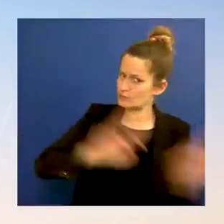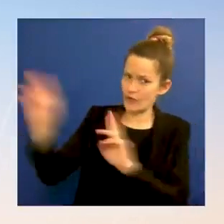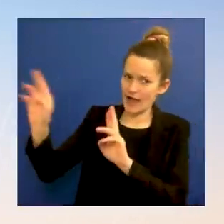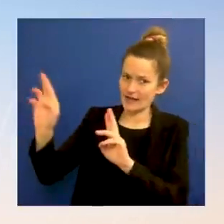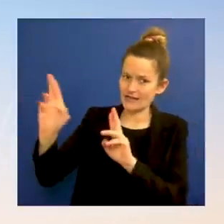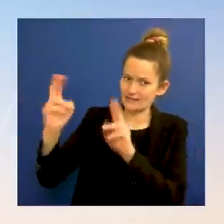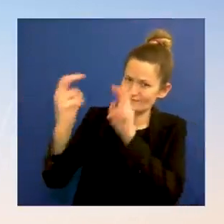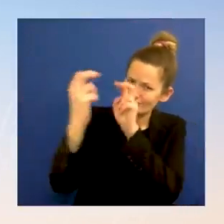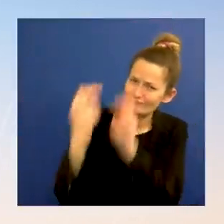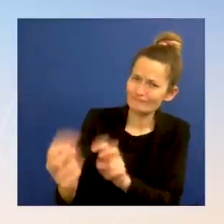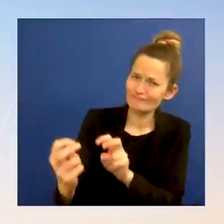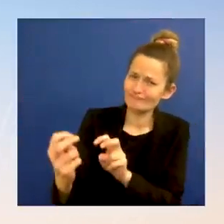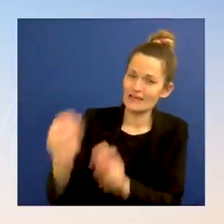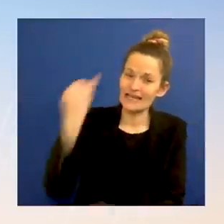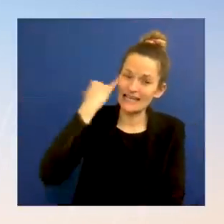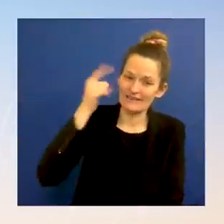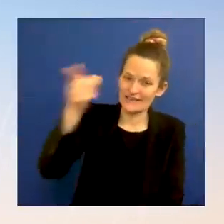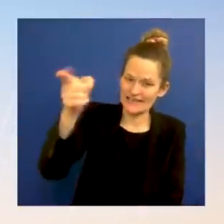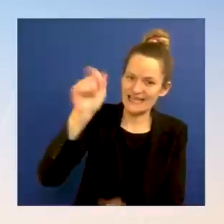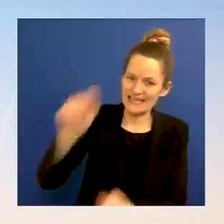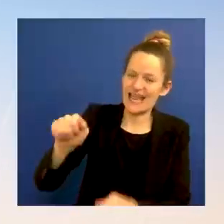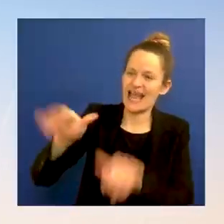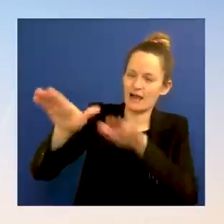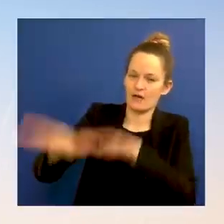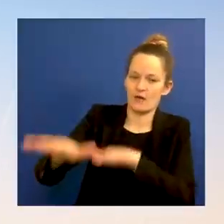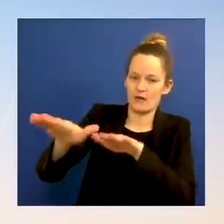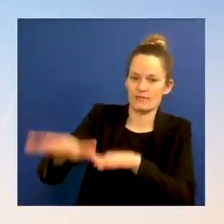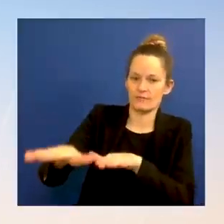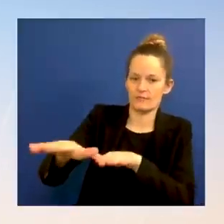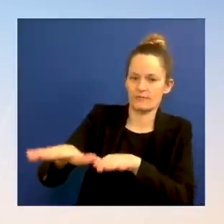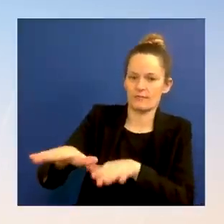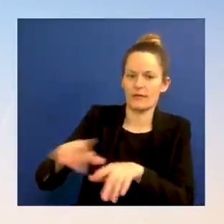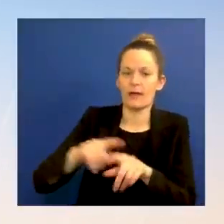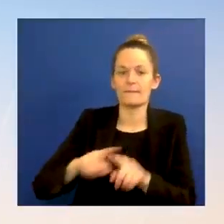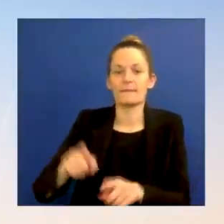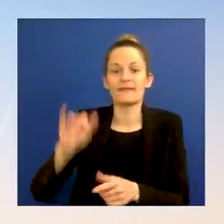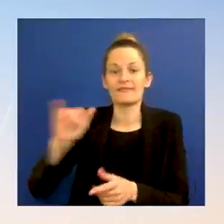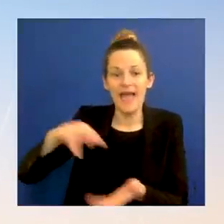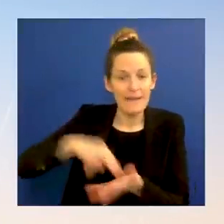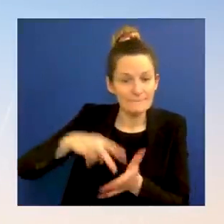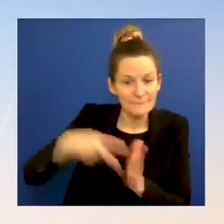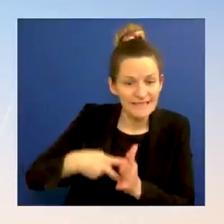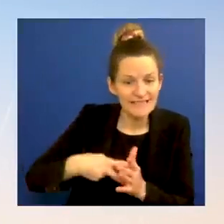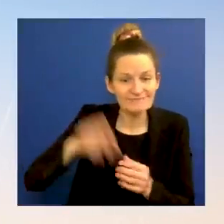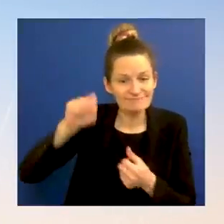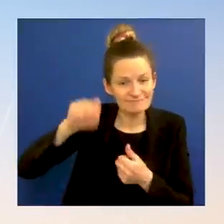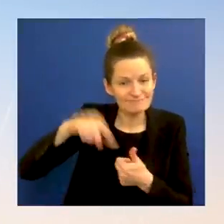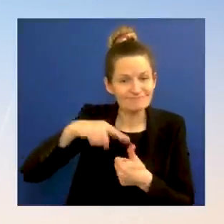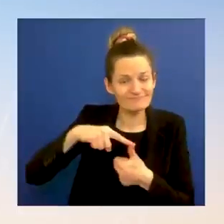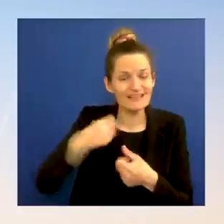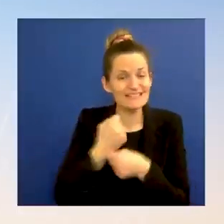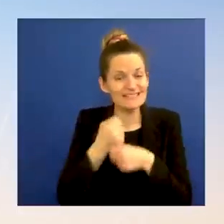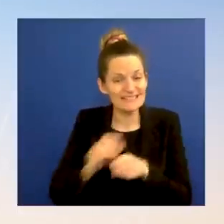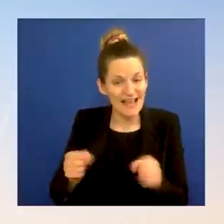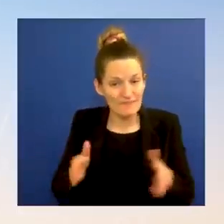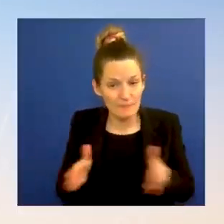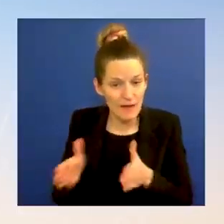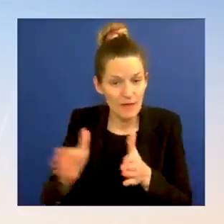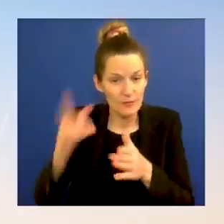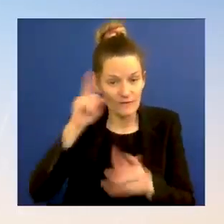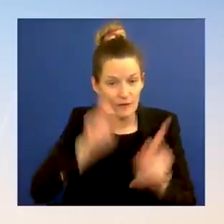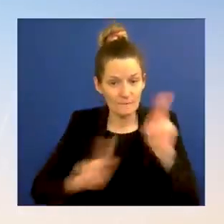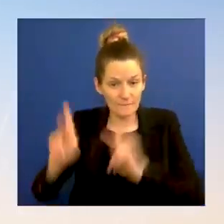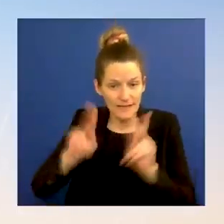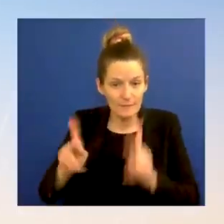humanitarian corridors, a ceasefire, those would all be steps that would be welcomed. But no, we are not advocating for killing the leader of a